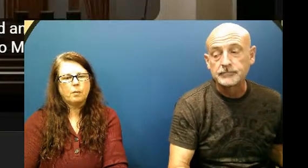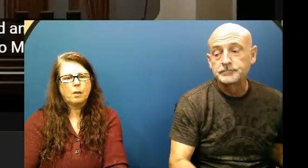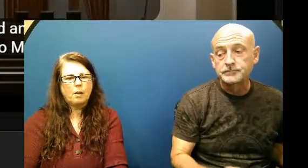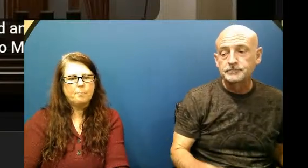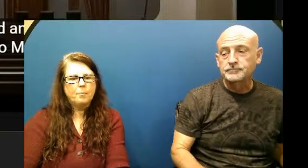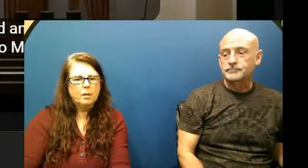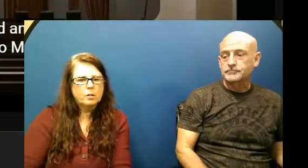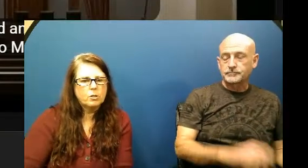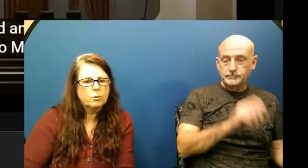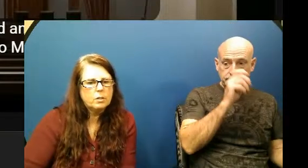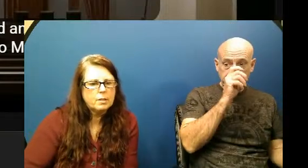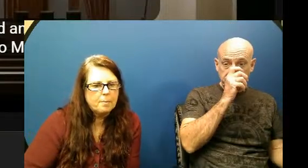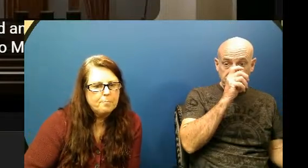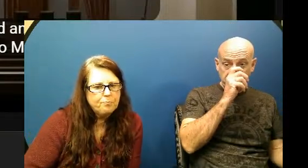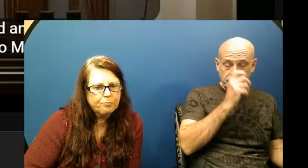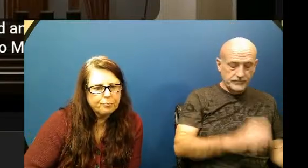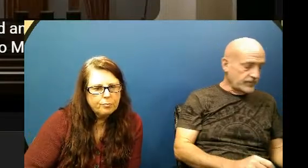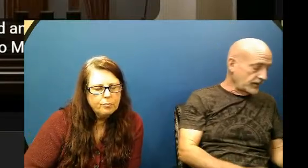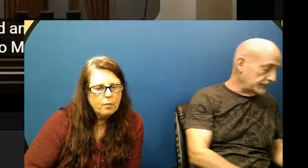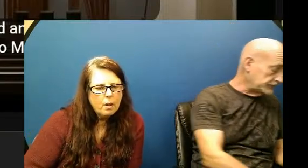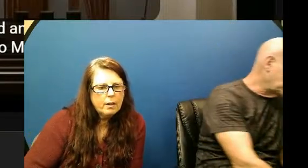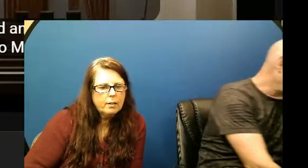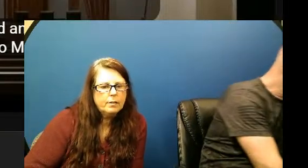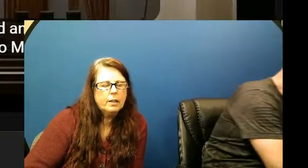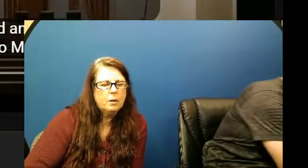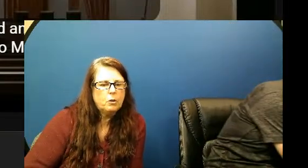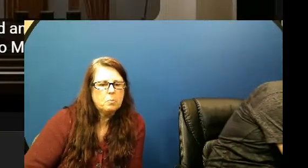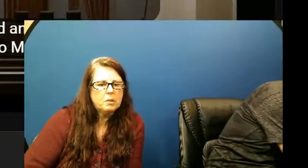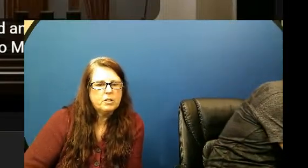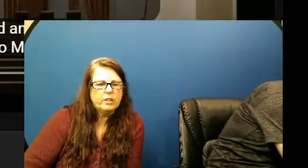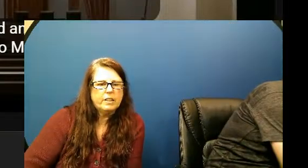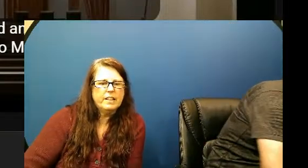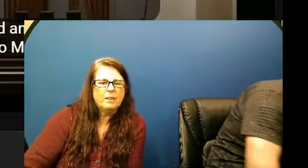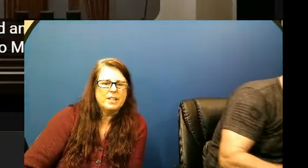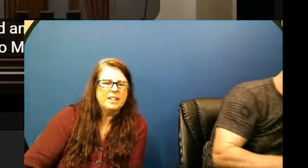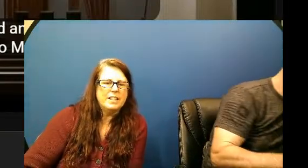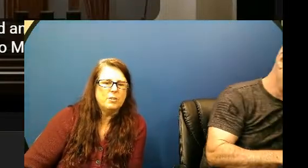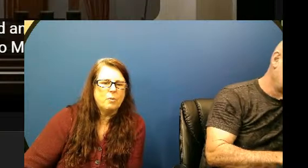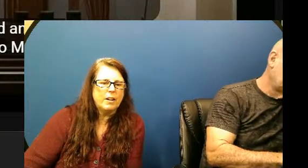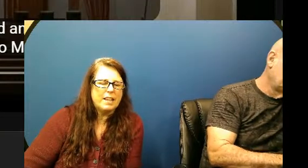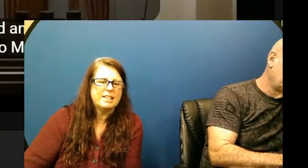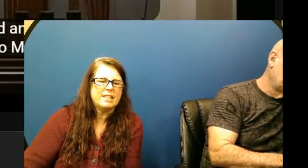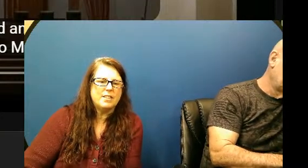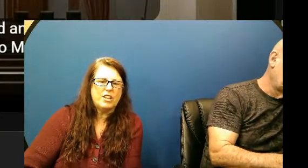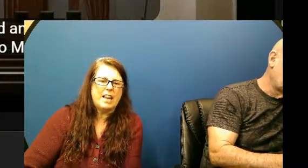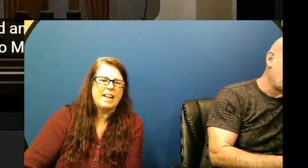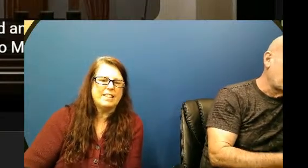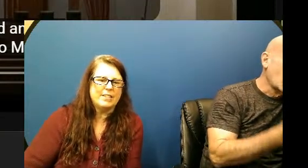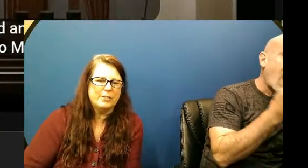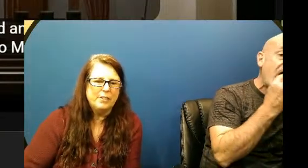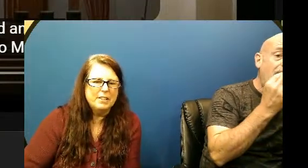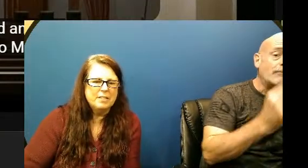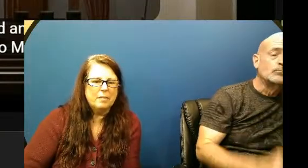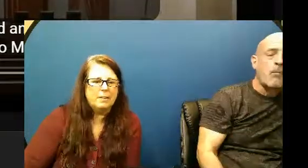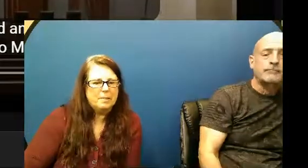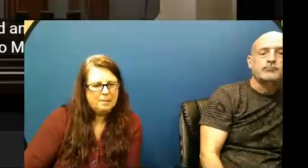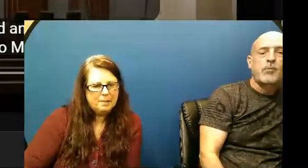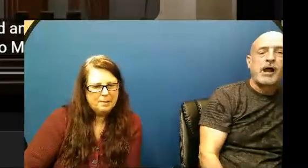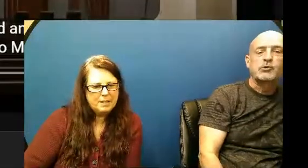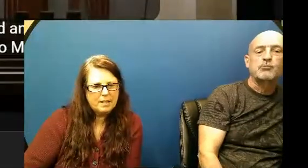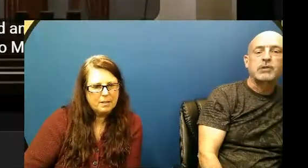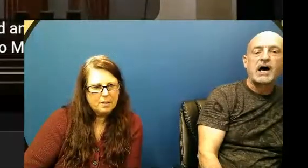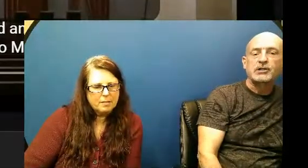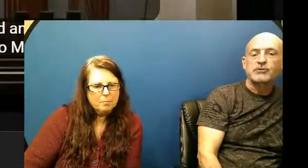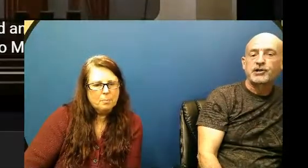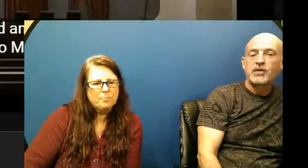things. Tony said, and welcome in, Tony. I wasn't in here. Ron can't see the chat. So